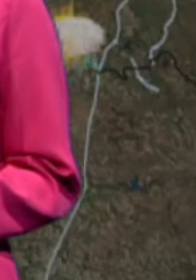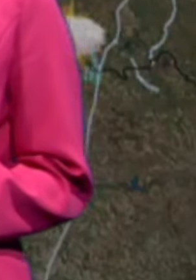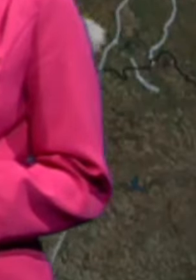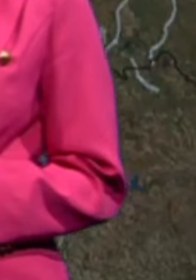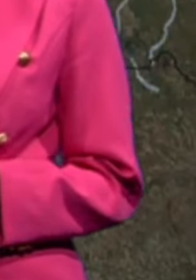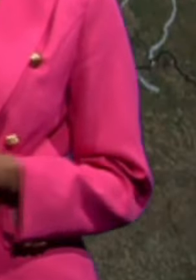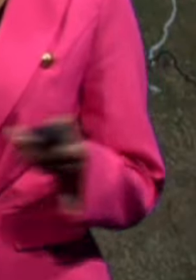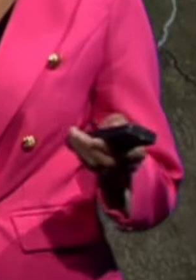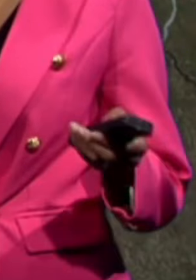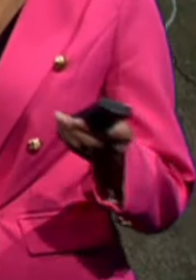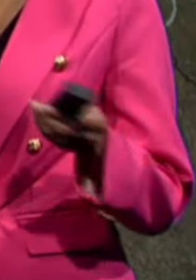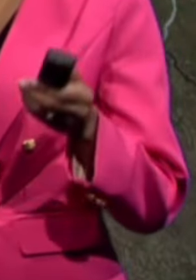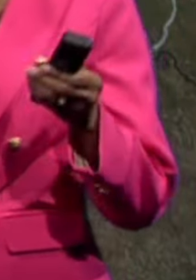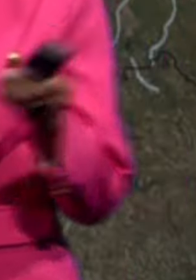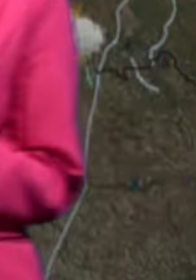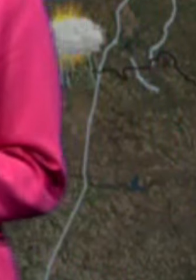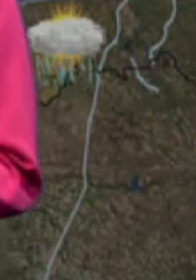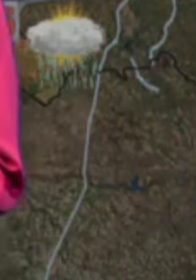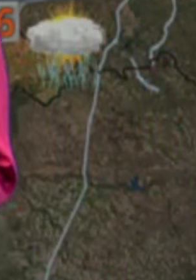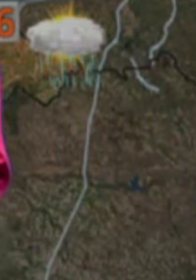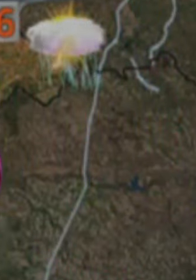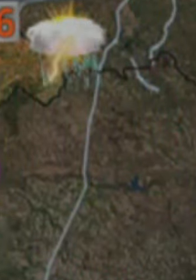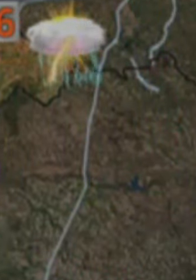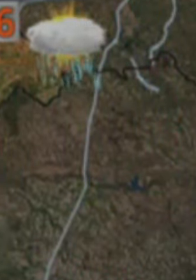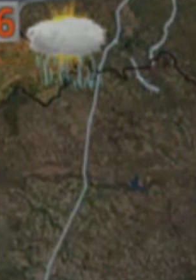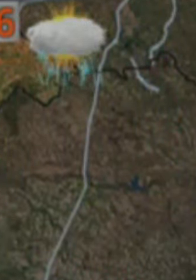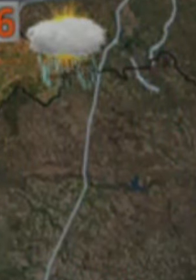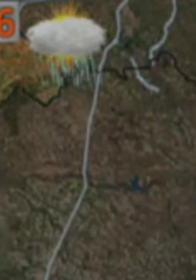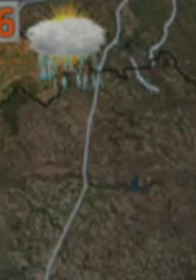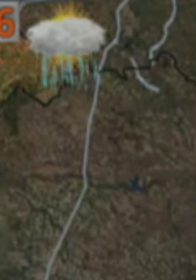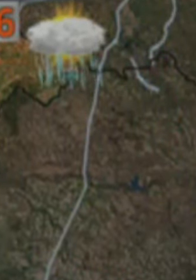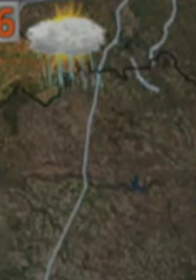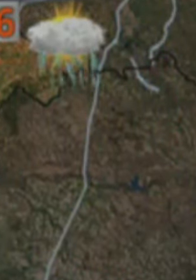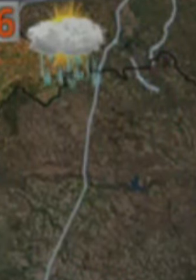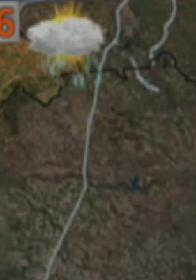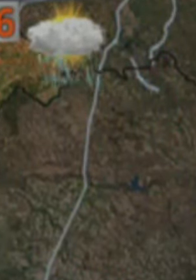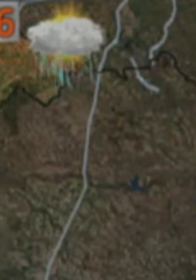le teng mo porofenseng go tla nna le gone go nna le pula Mahikeng ka digata di le 17 go ya go di le